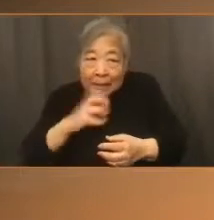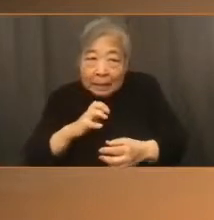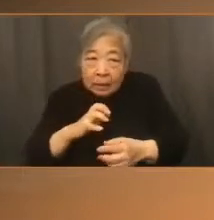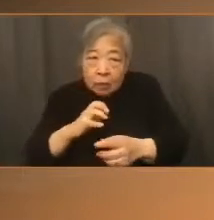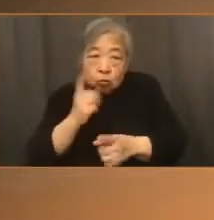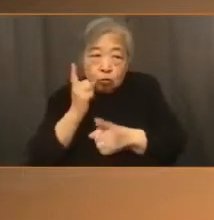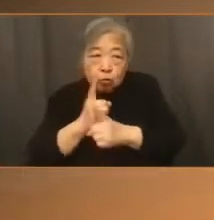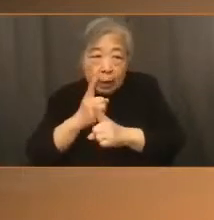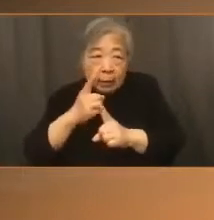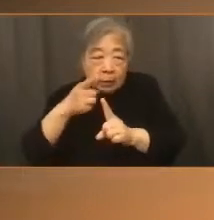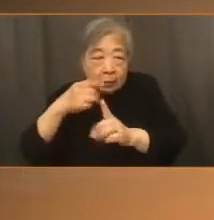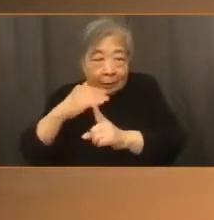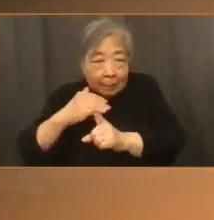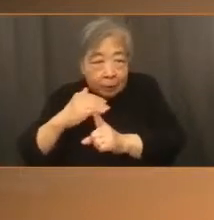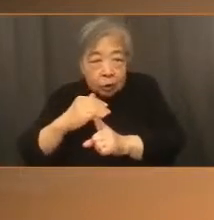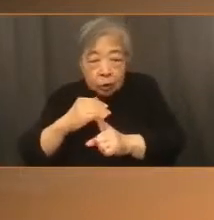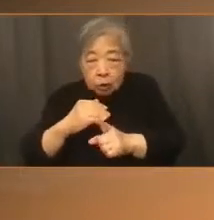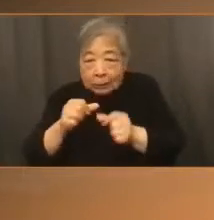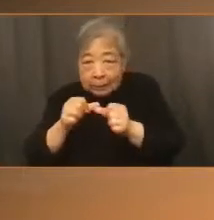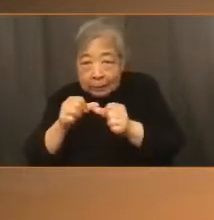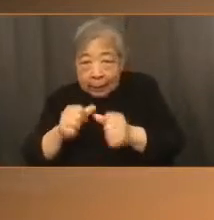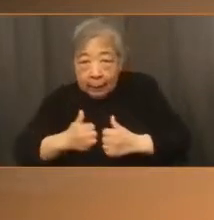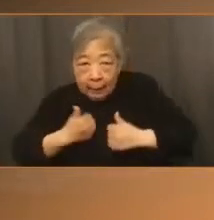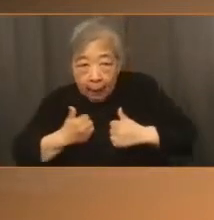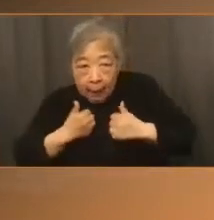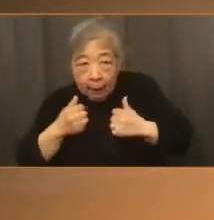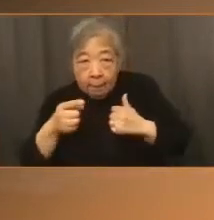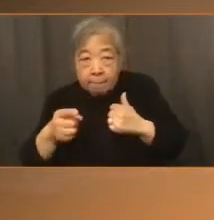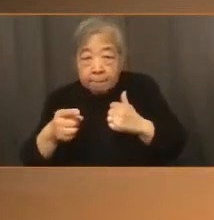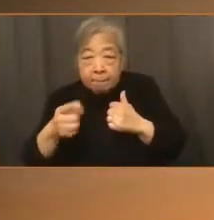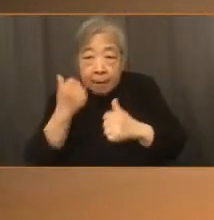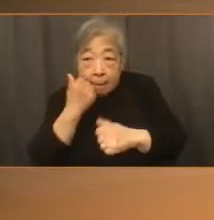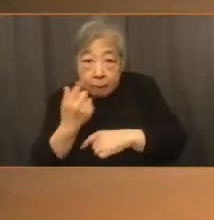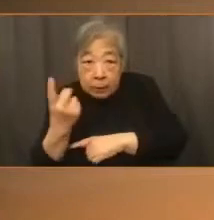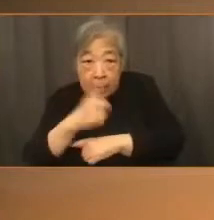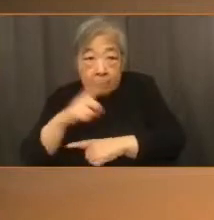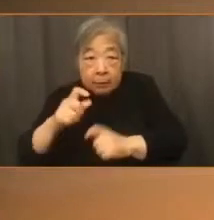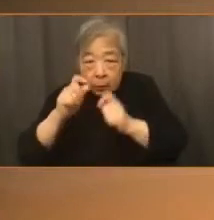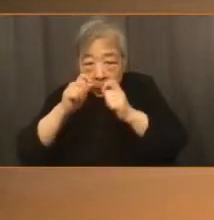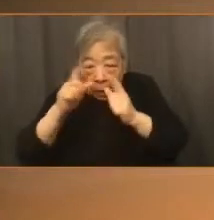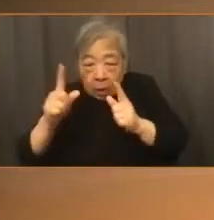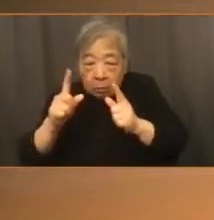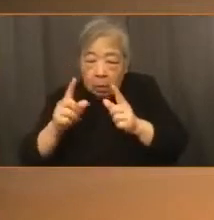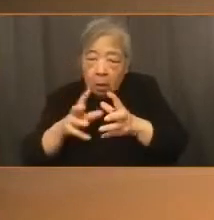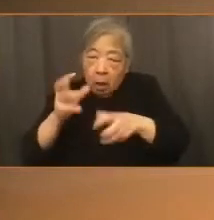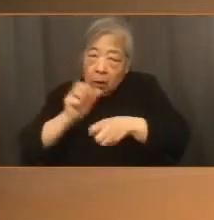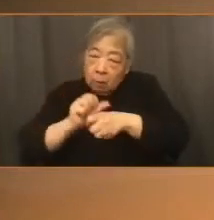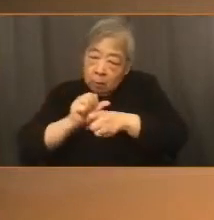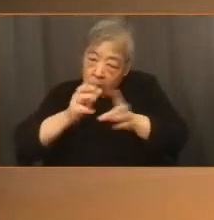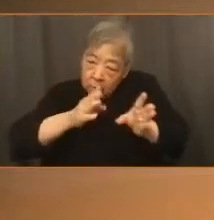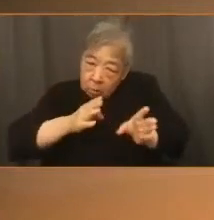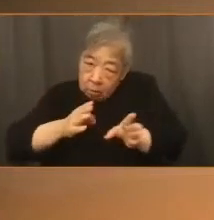keep it there alive, having it wake up every day. There's a lot of work that went into that and a lot of testing.